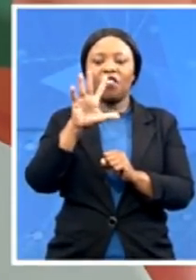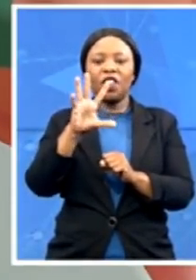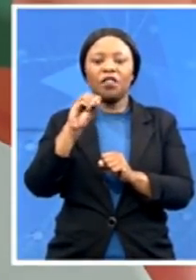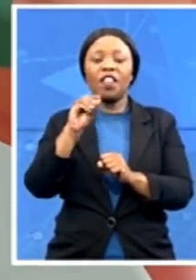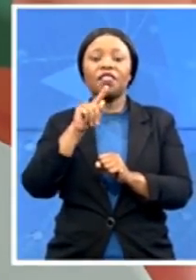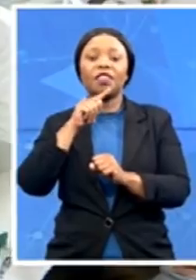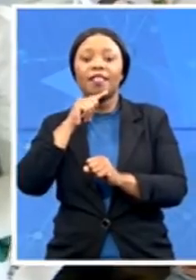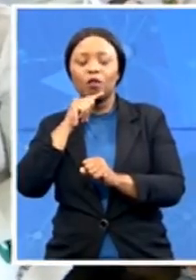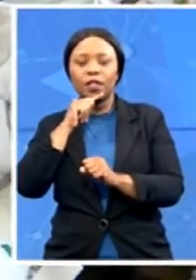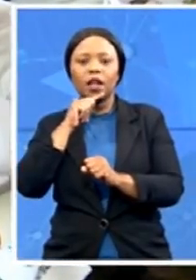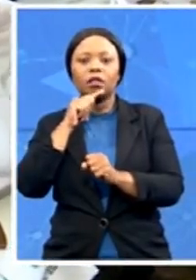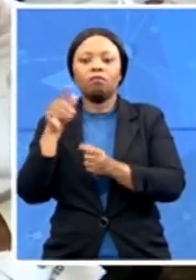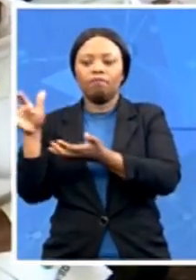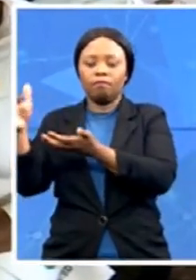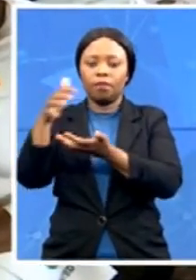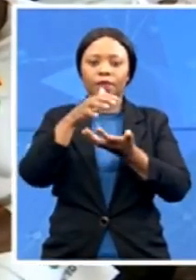purchase